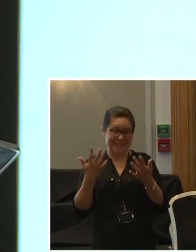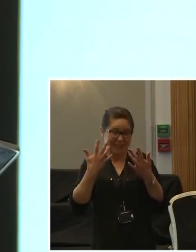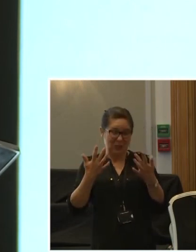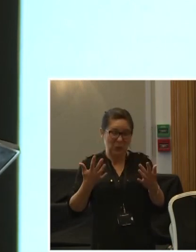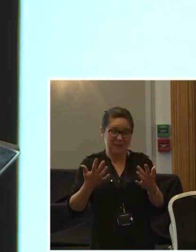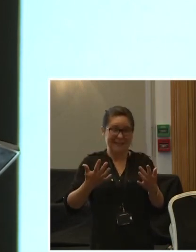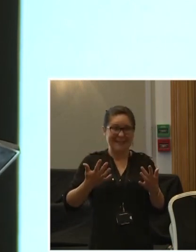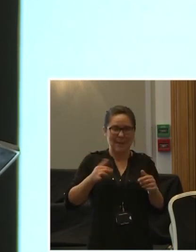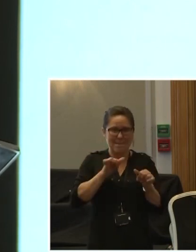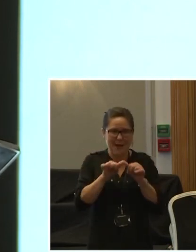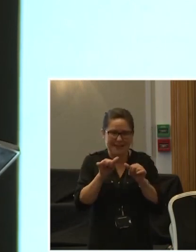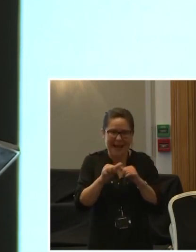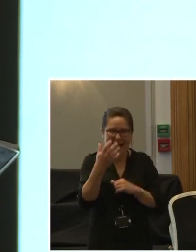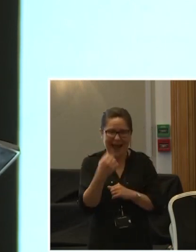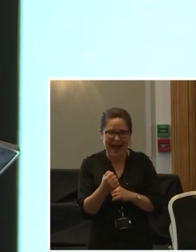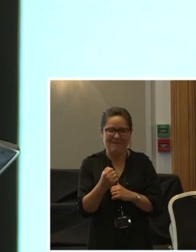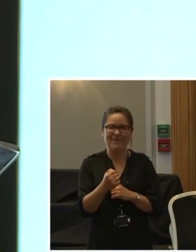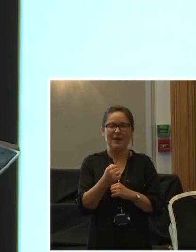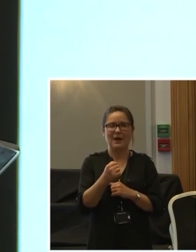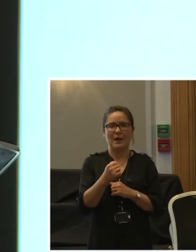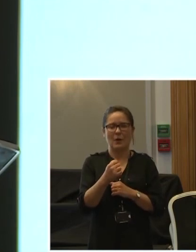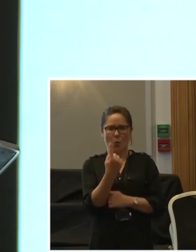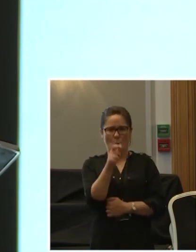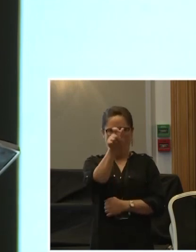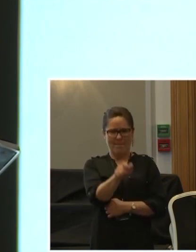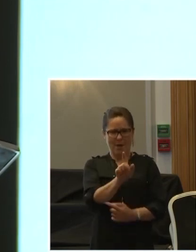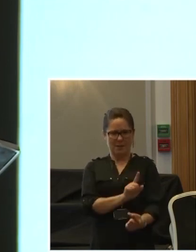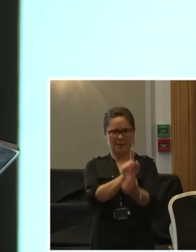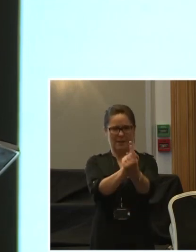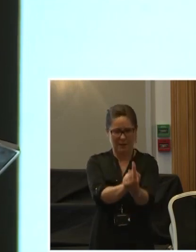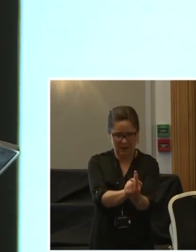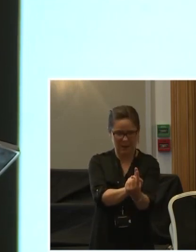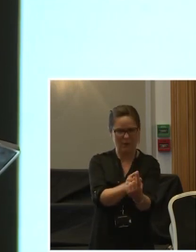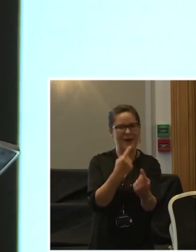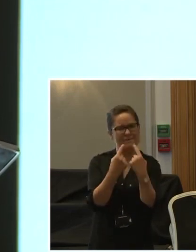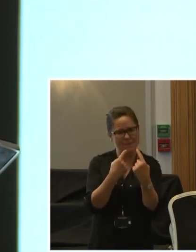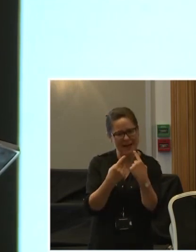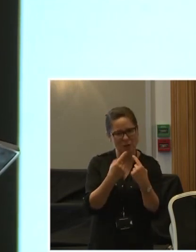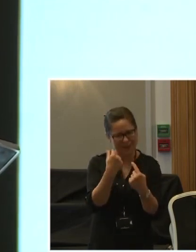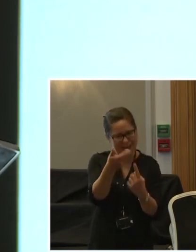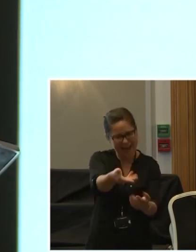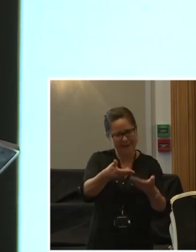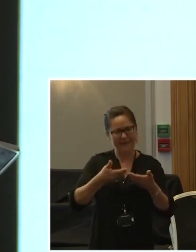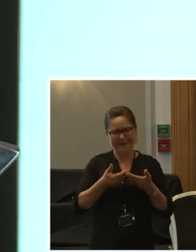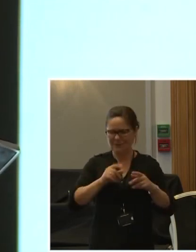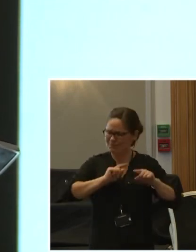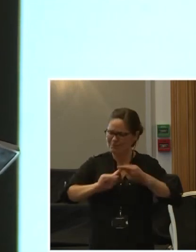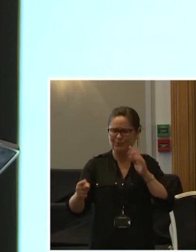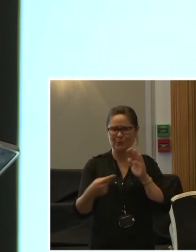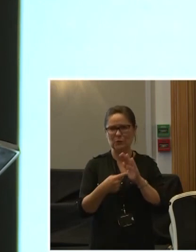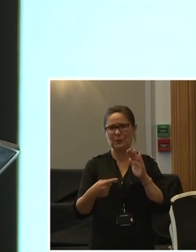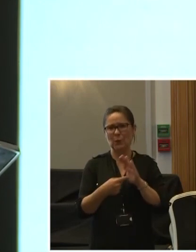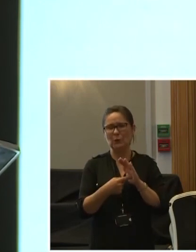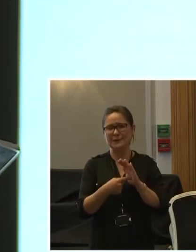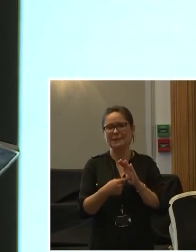point of information, whether it's at diagnosis or further down the journey, is hugely important. And I just can see those figures, and it makes